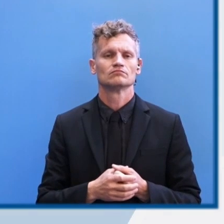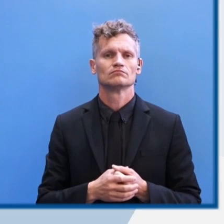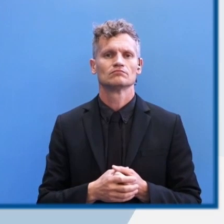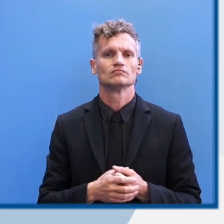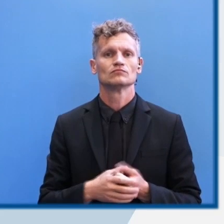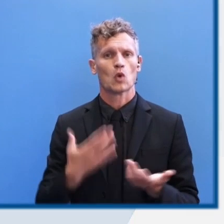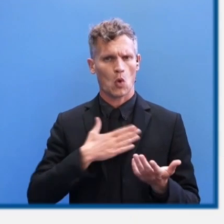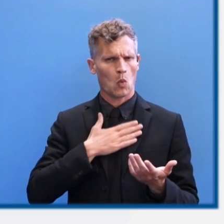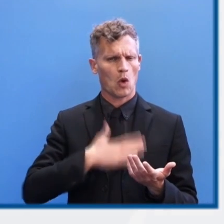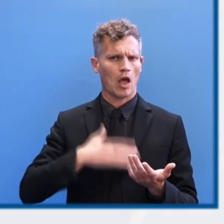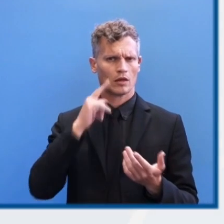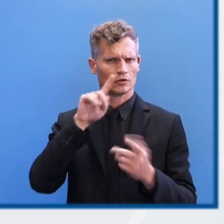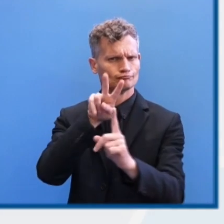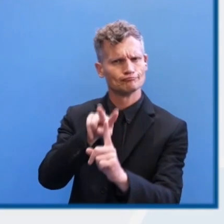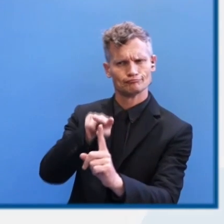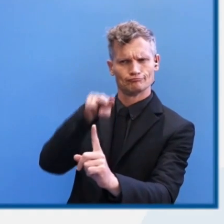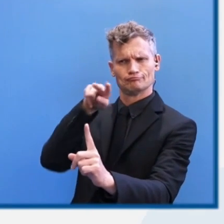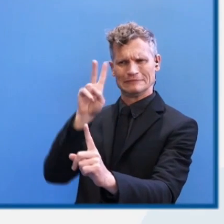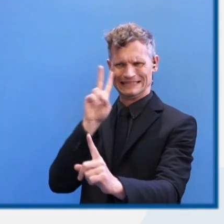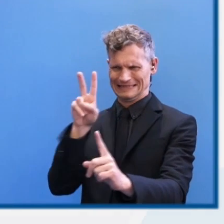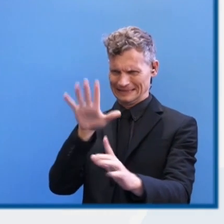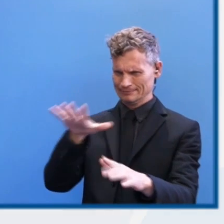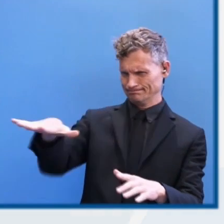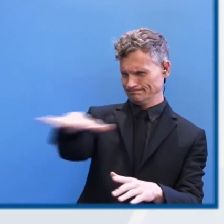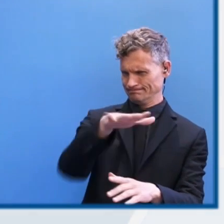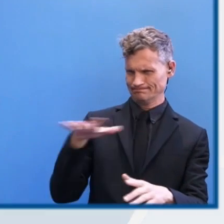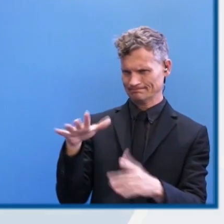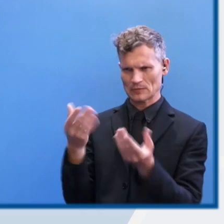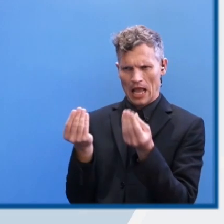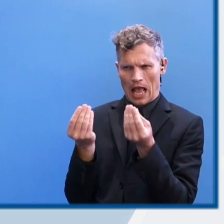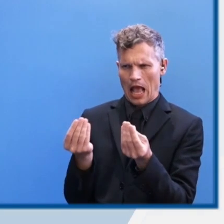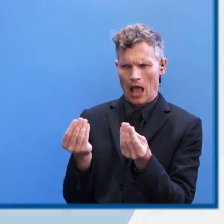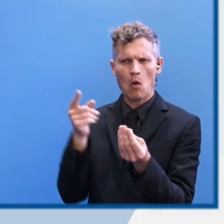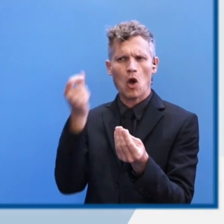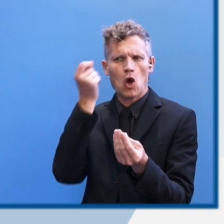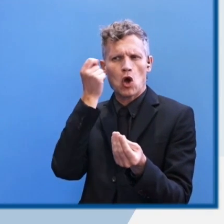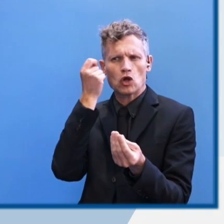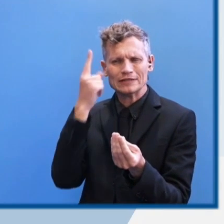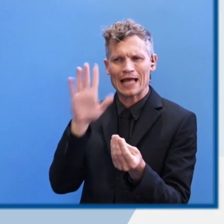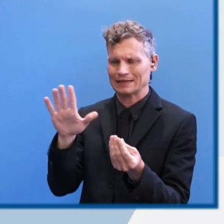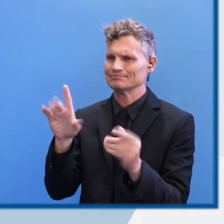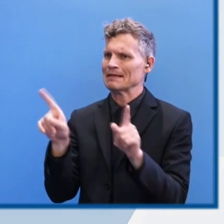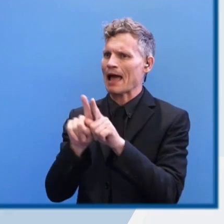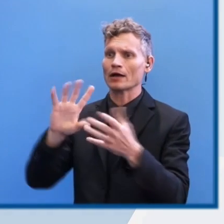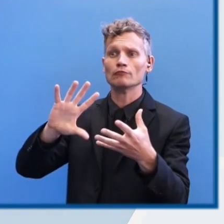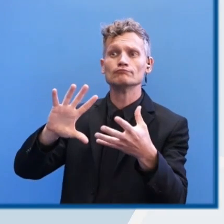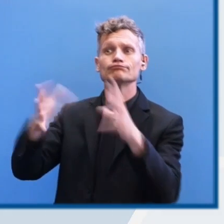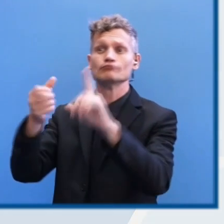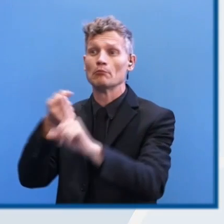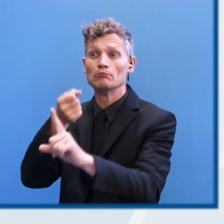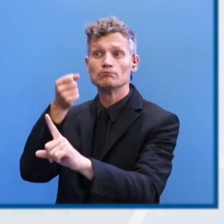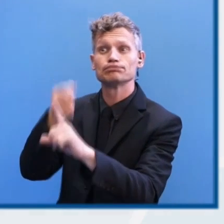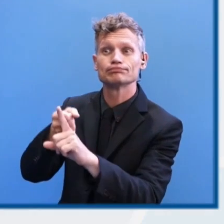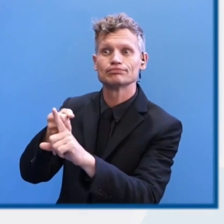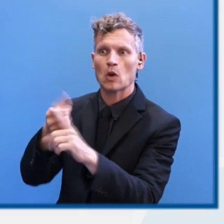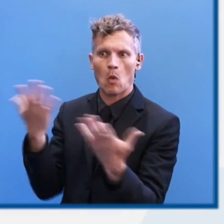assessment of risk, and particularly people who have disabilities, but also people who are at the risk of being